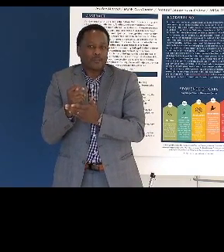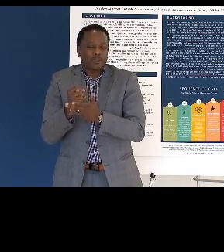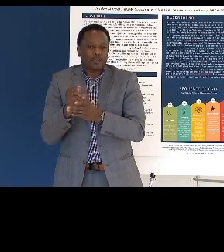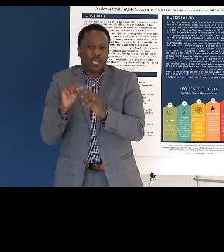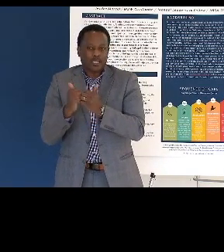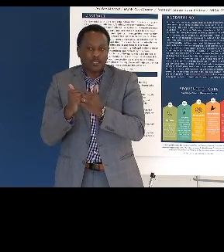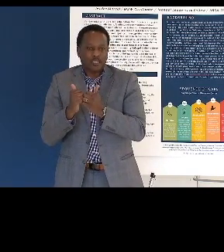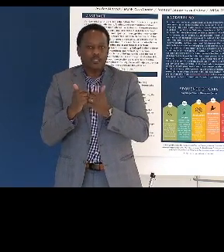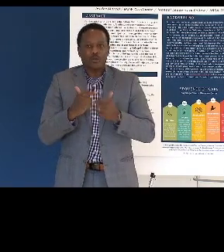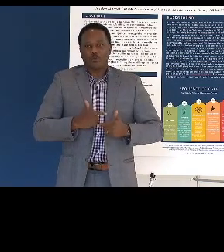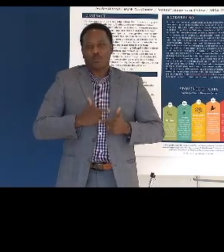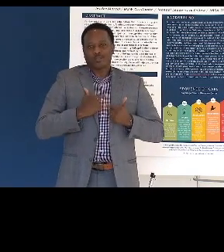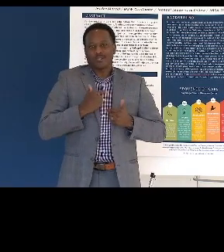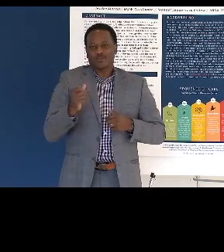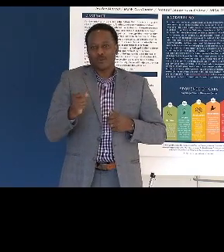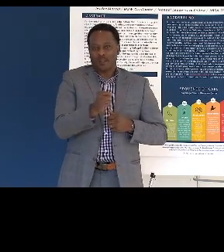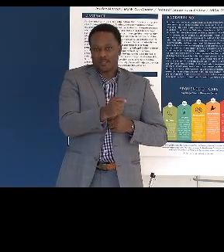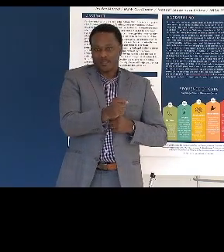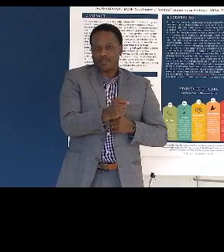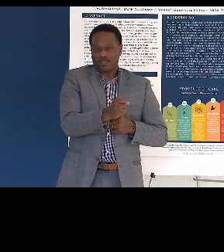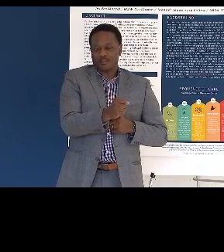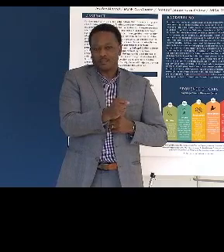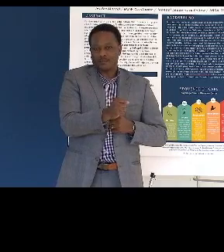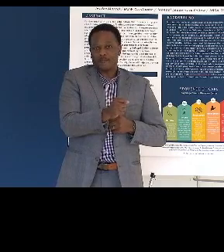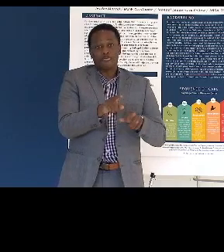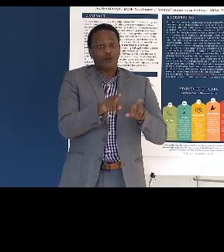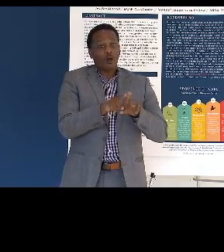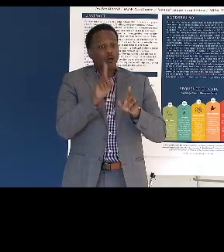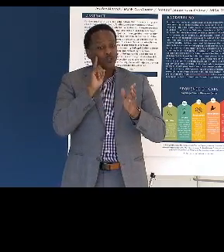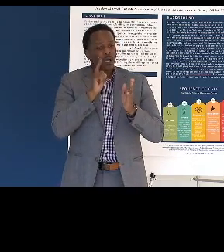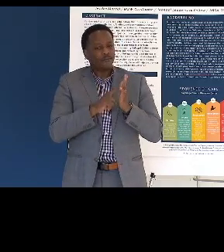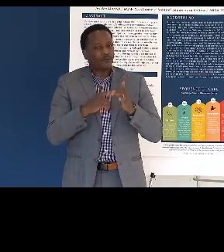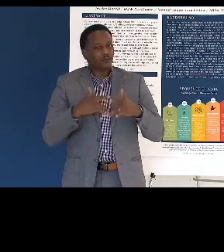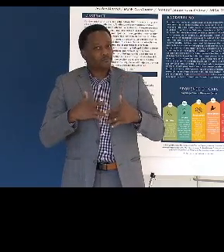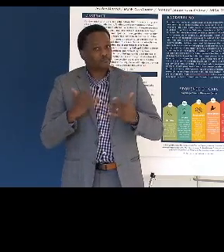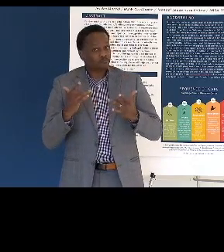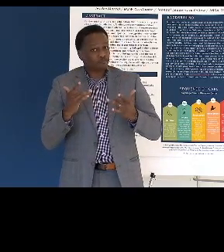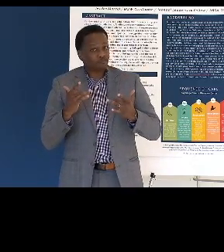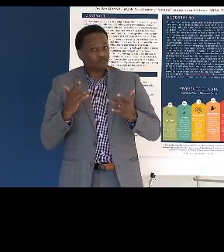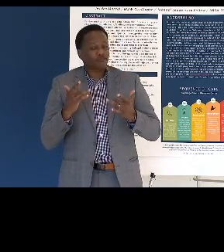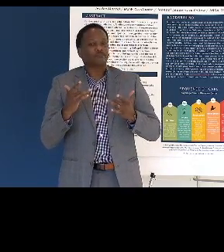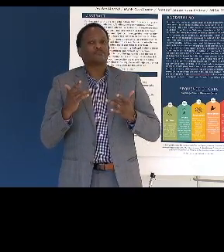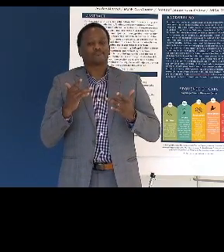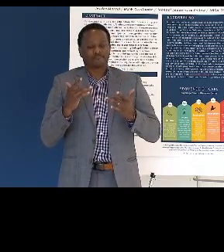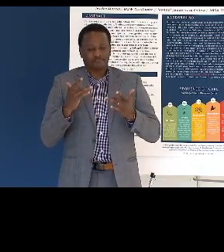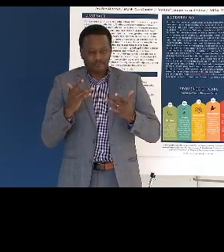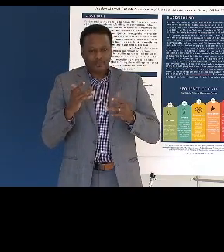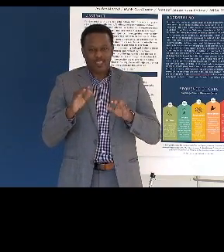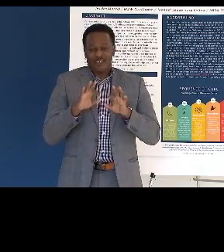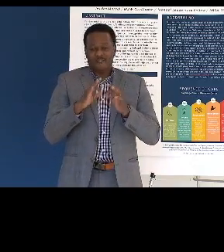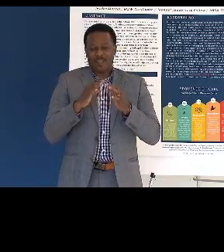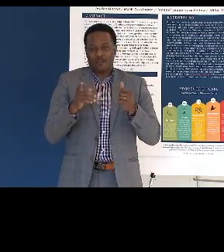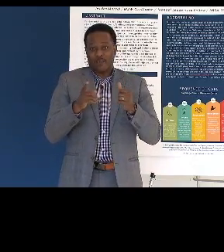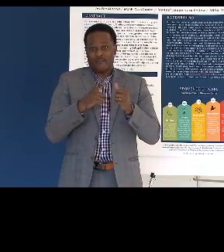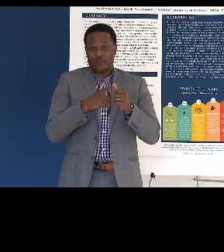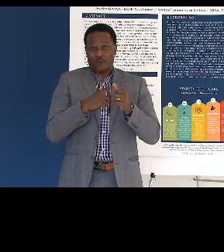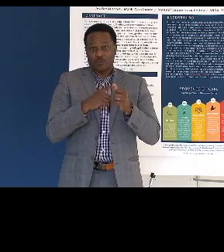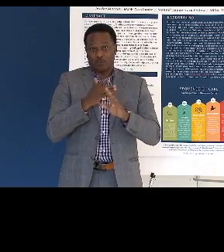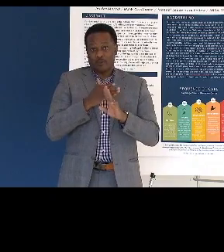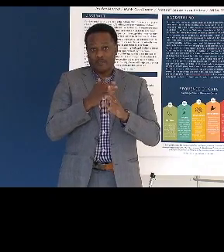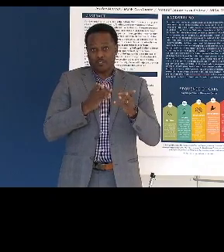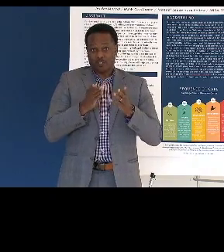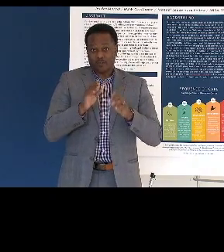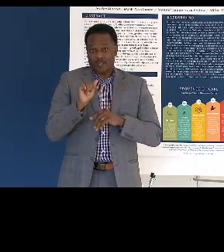placement. What I have also noticed is that since the passage of the Family First Prevention Services